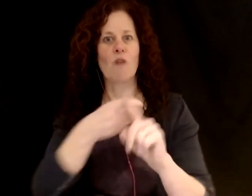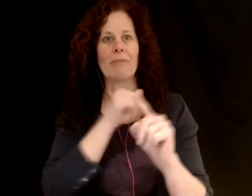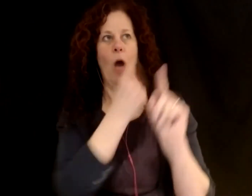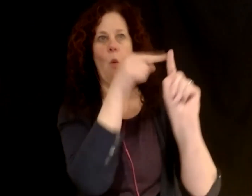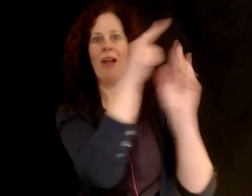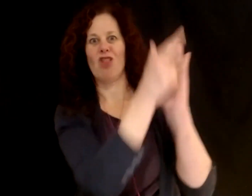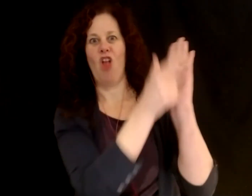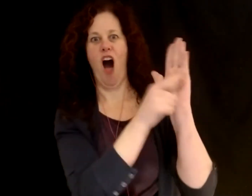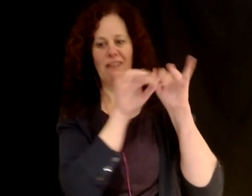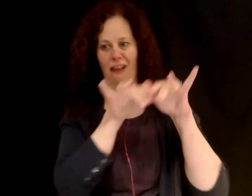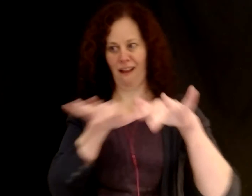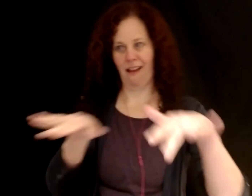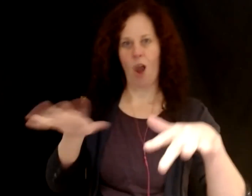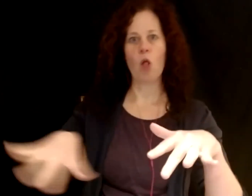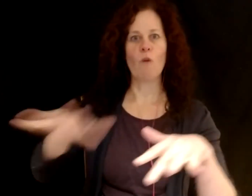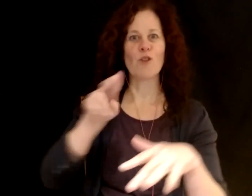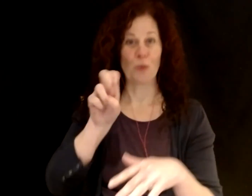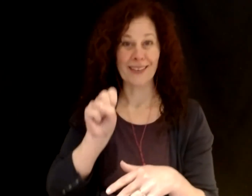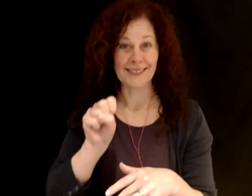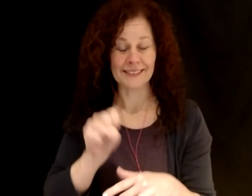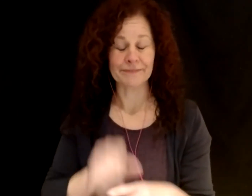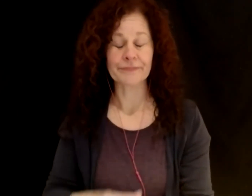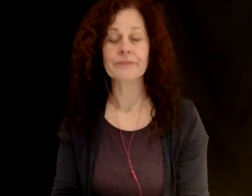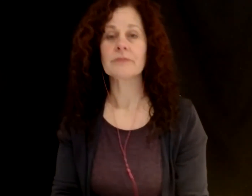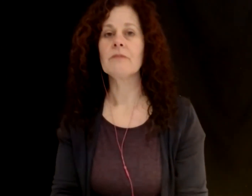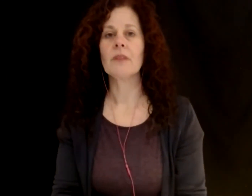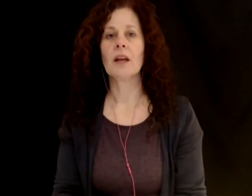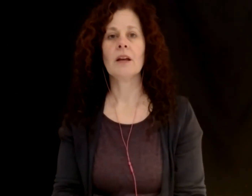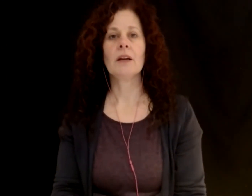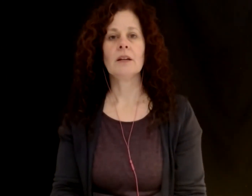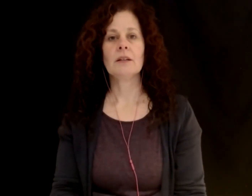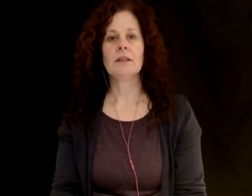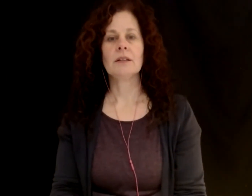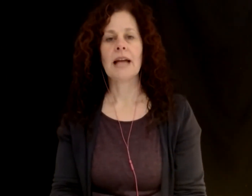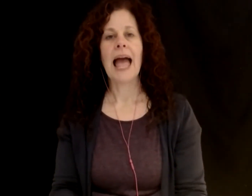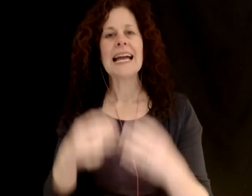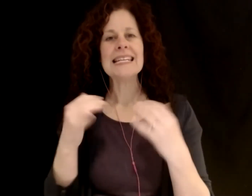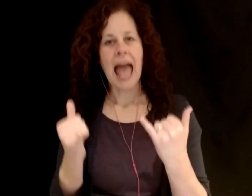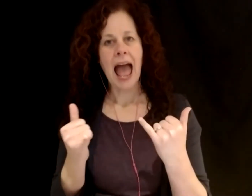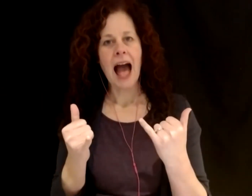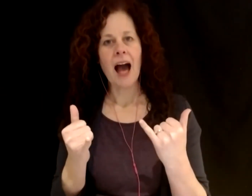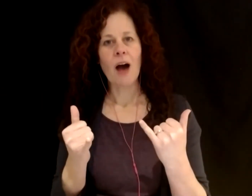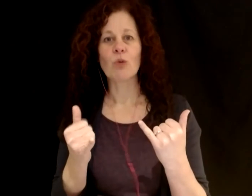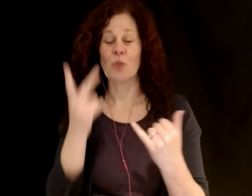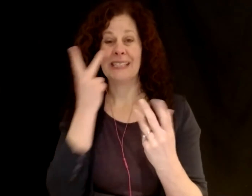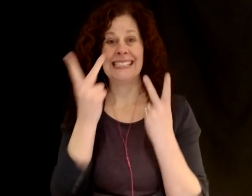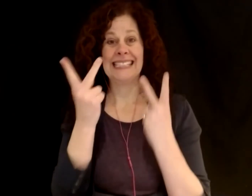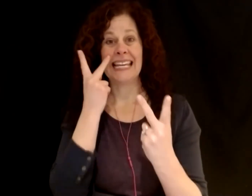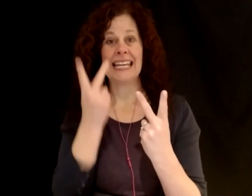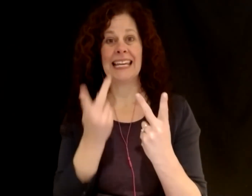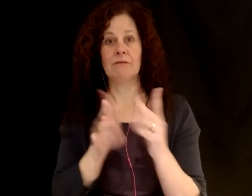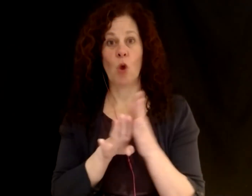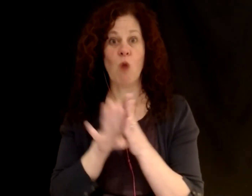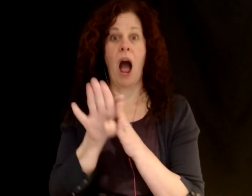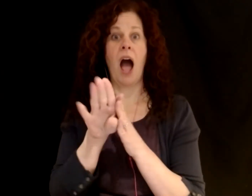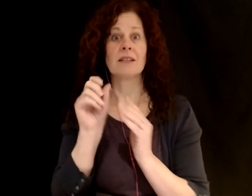different pressures now with the rise of jurisdictional emergency management. Her perspective on